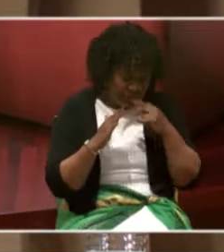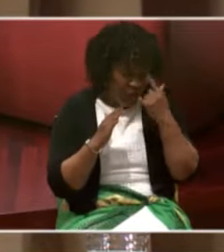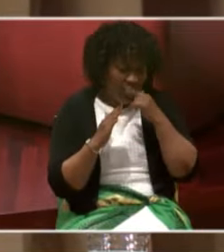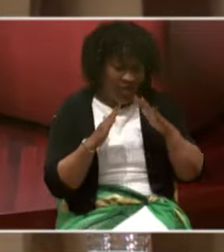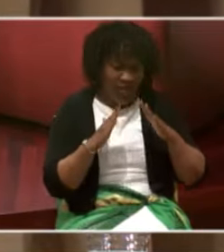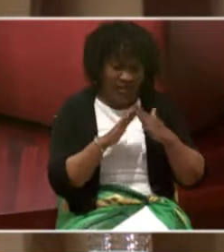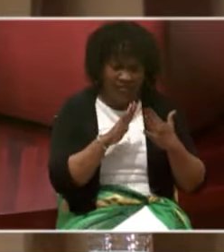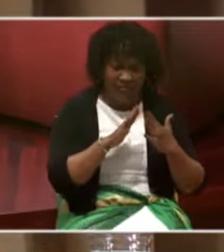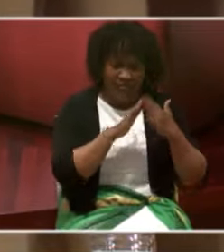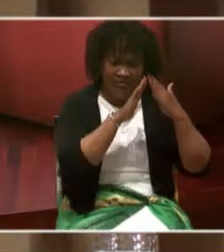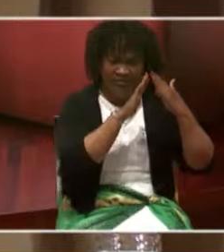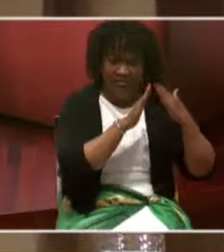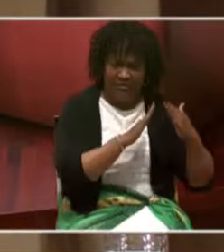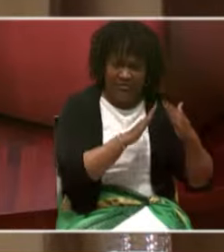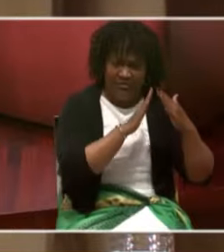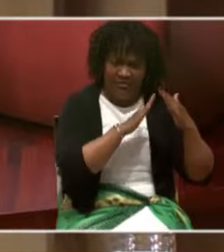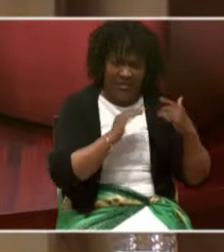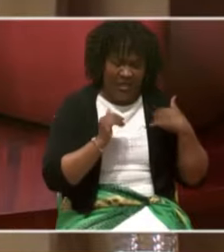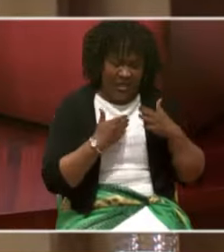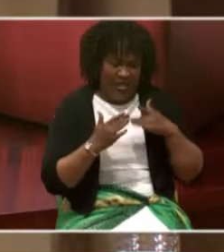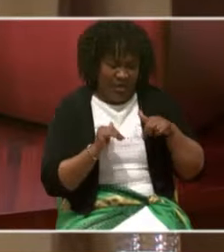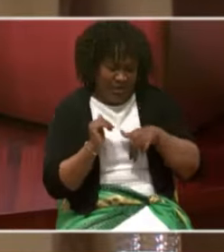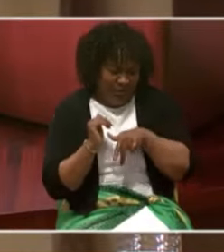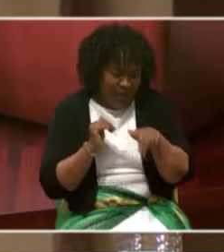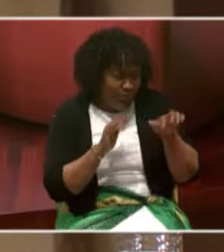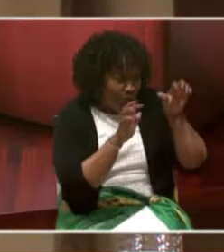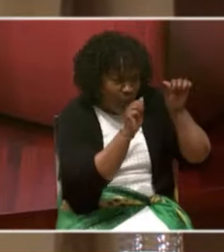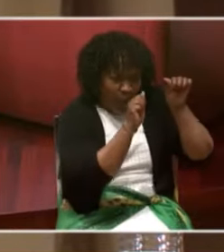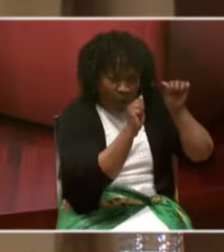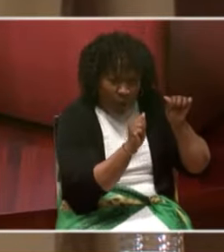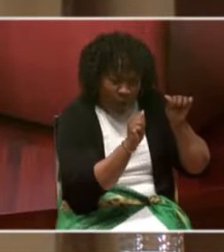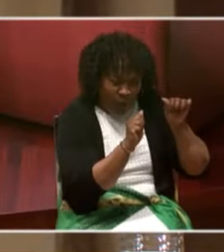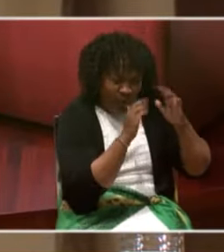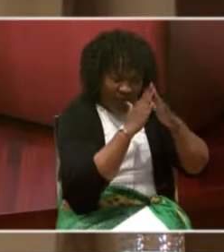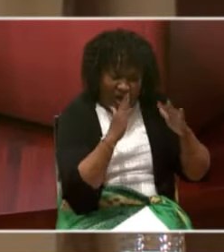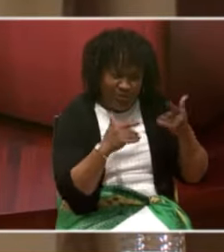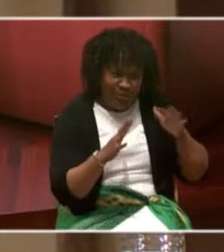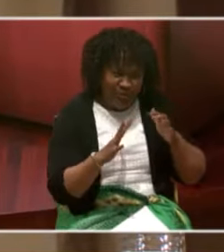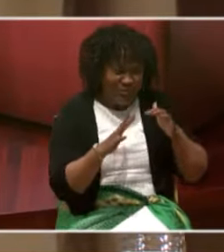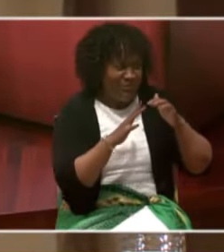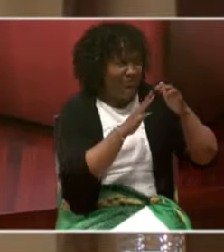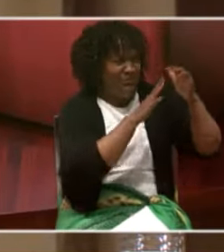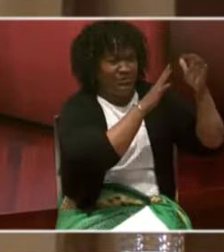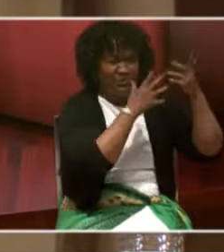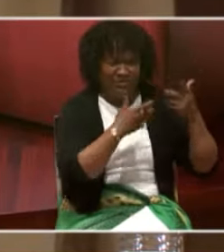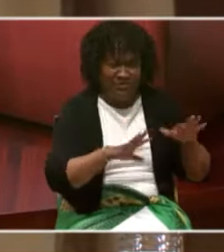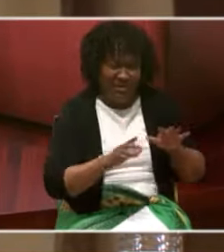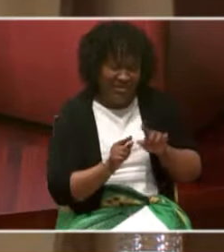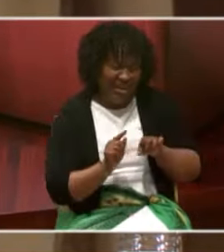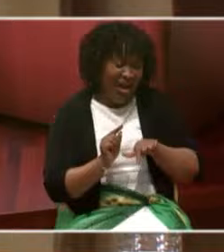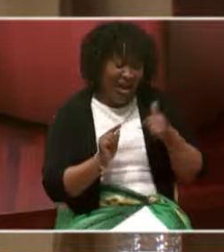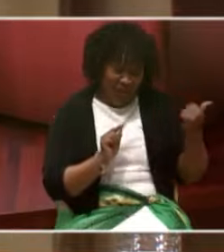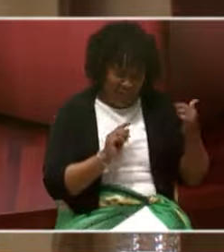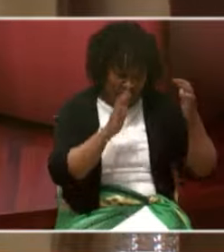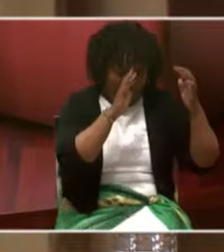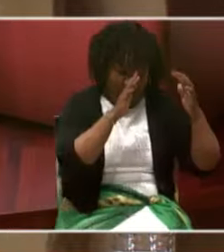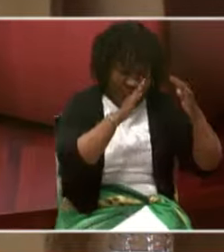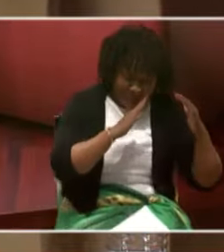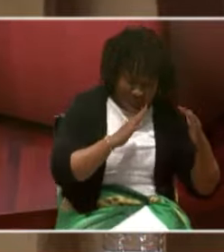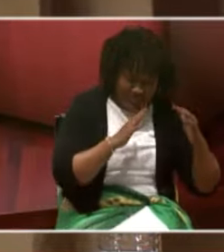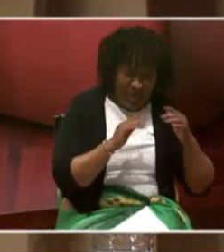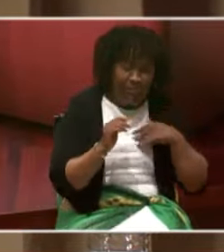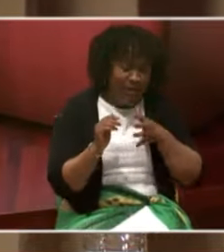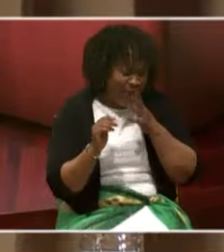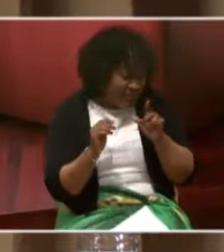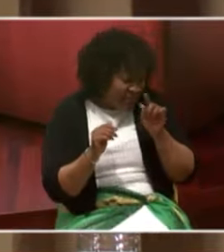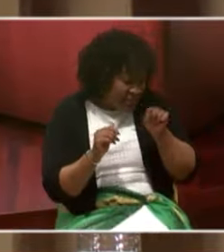bus and were beaten and left for dead. You knew what would surely happen to you. Or on the